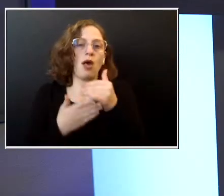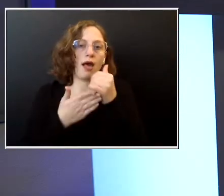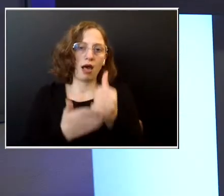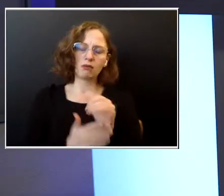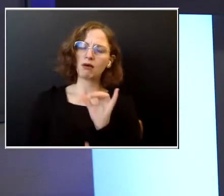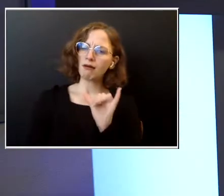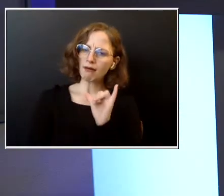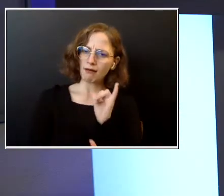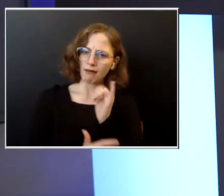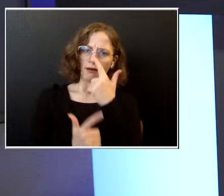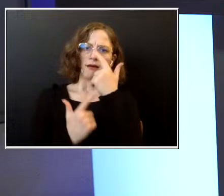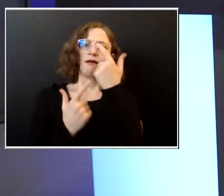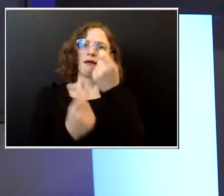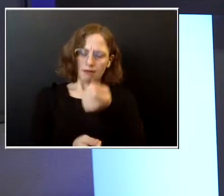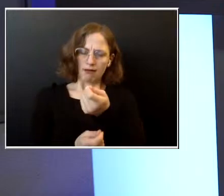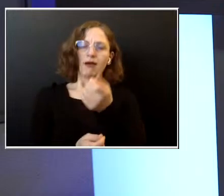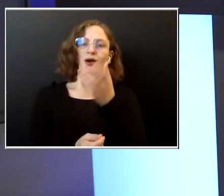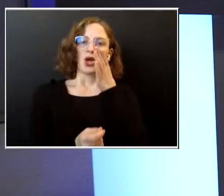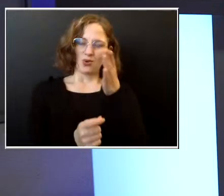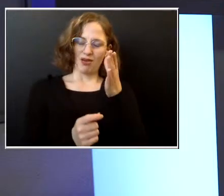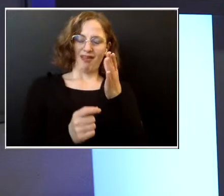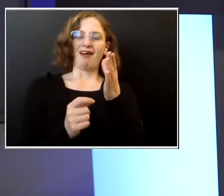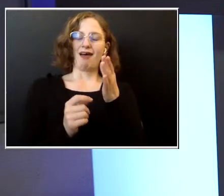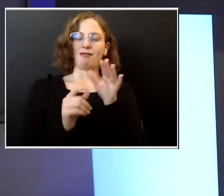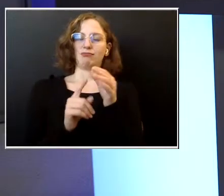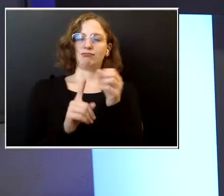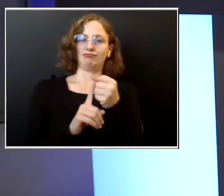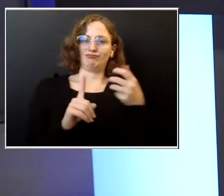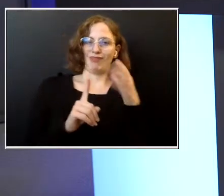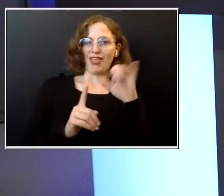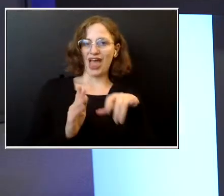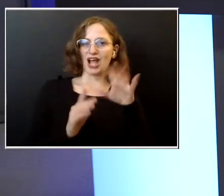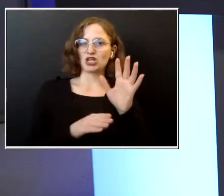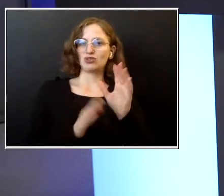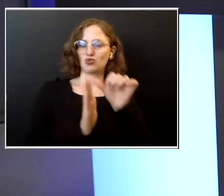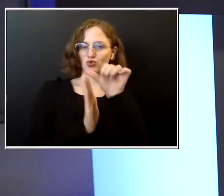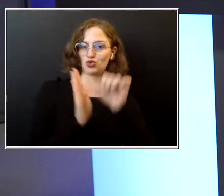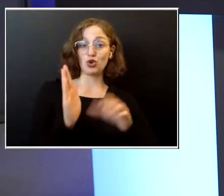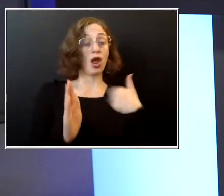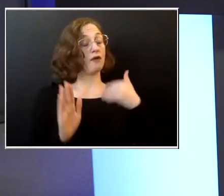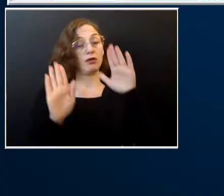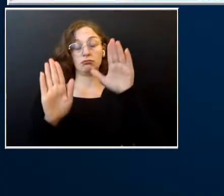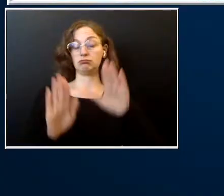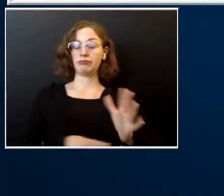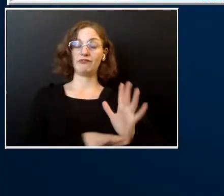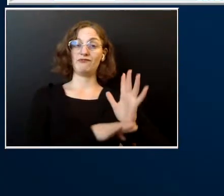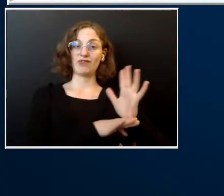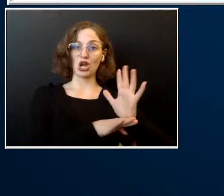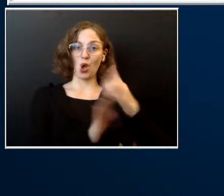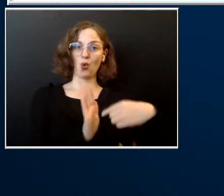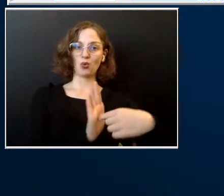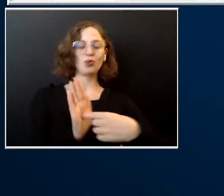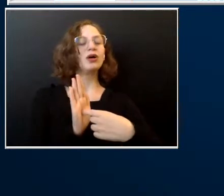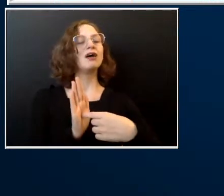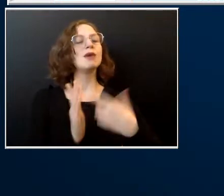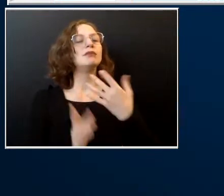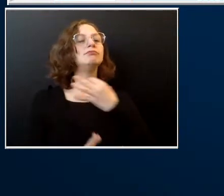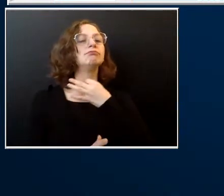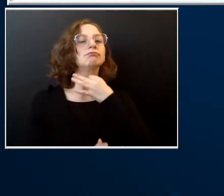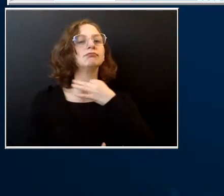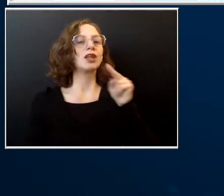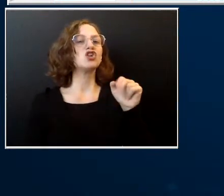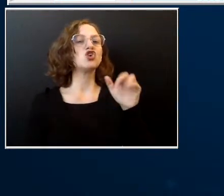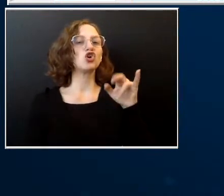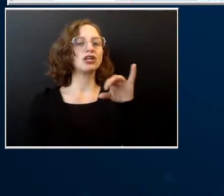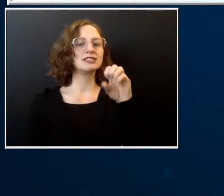that surgery. We actually have an incredible video to show our audience. I want to ask Narissa a question. It's been about 9 months since your brain